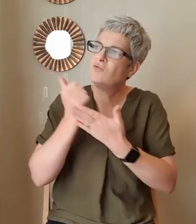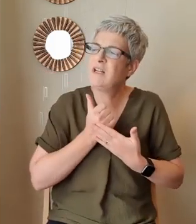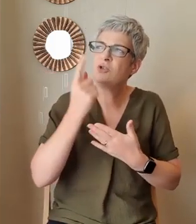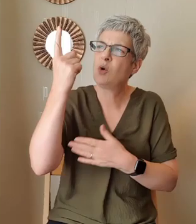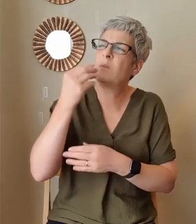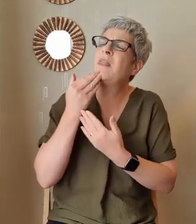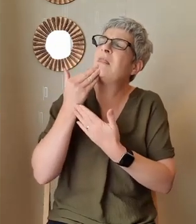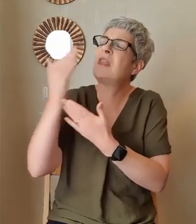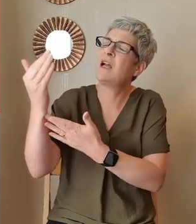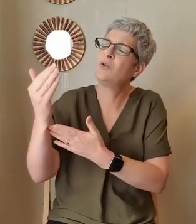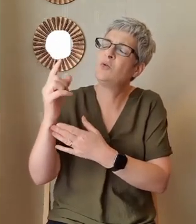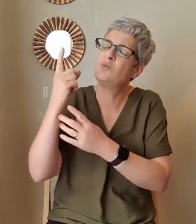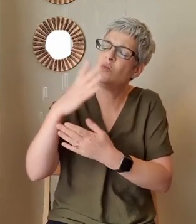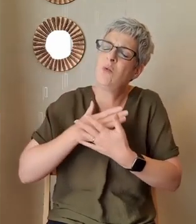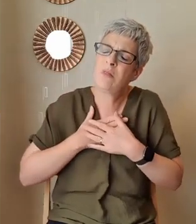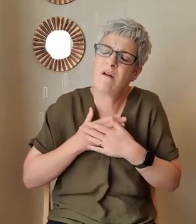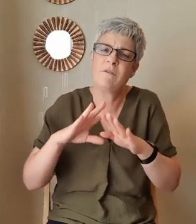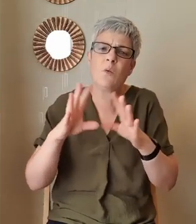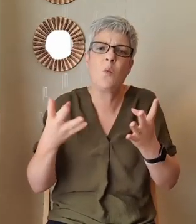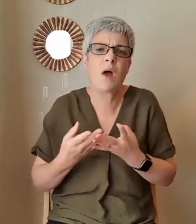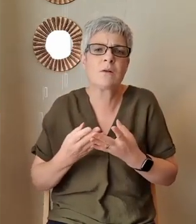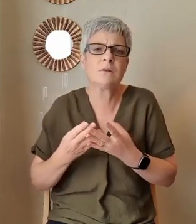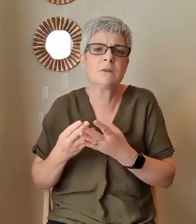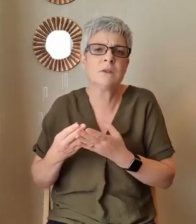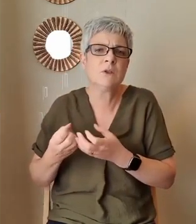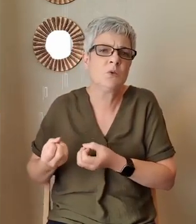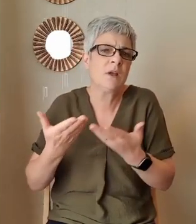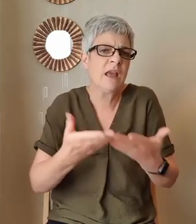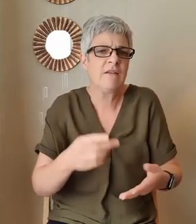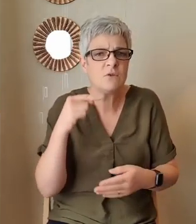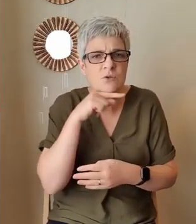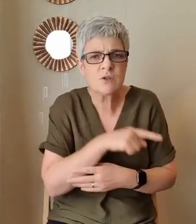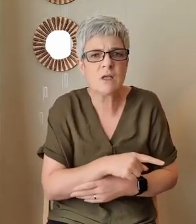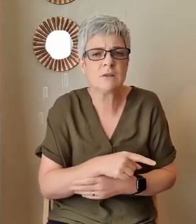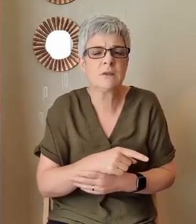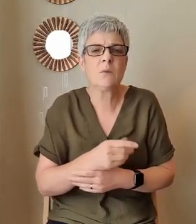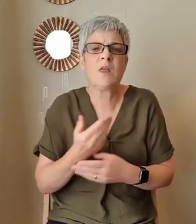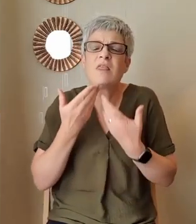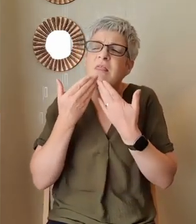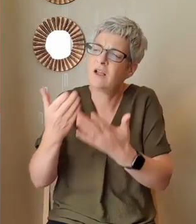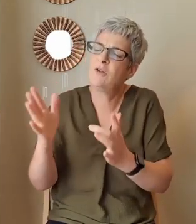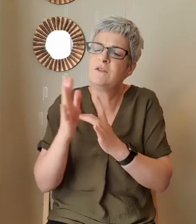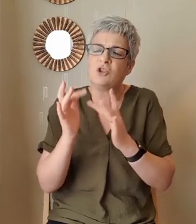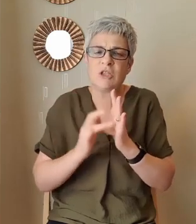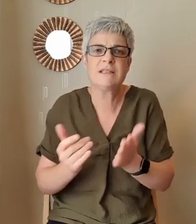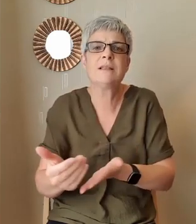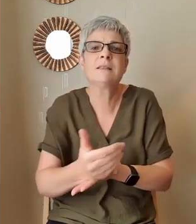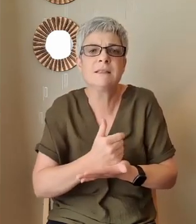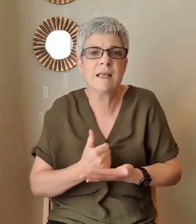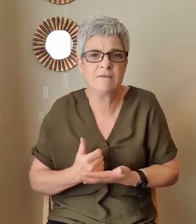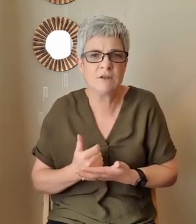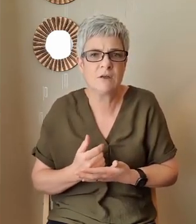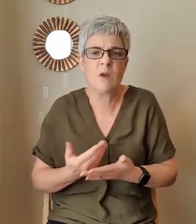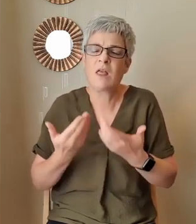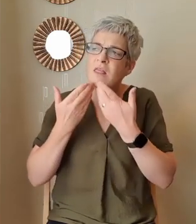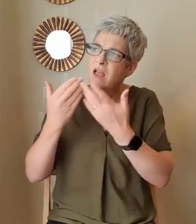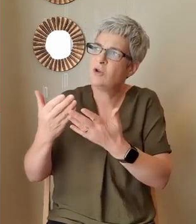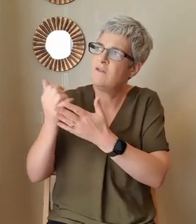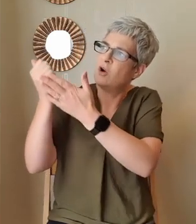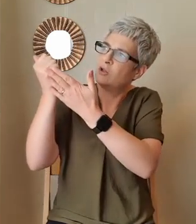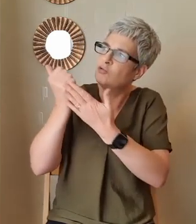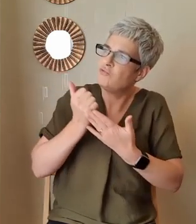Gracious God, we thank you that you so loved the world that you sent your Son. We thank you for Jesus as Savior. We thank you for a grace